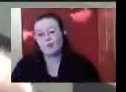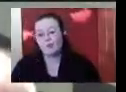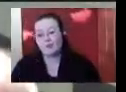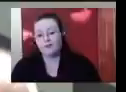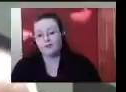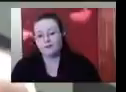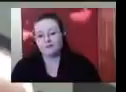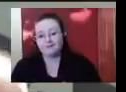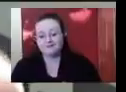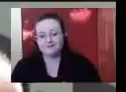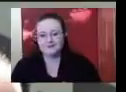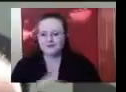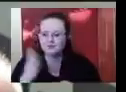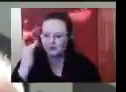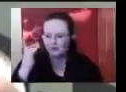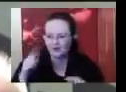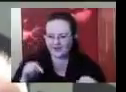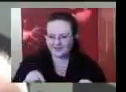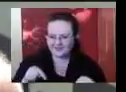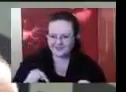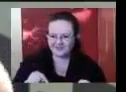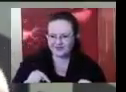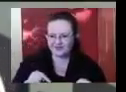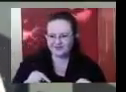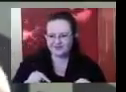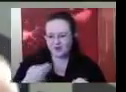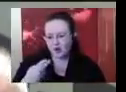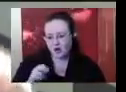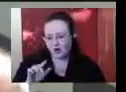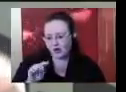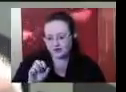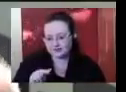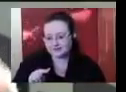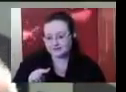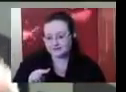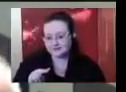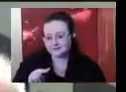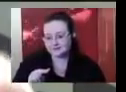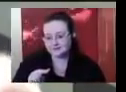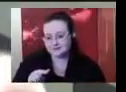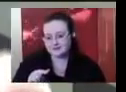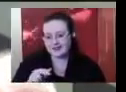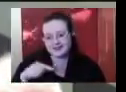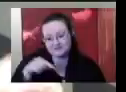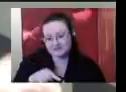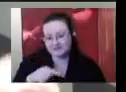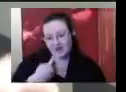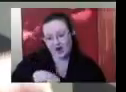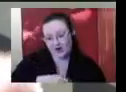are the COVID measures still in place here in Halton, and I guess more specifically at Halton Catholic?